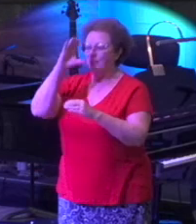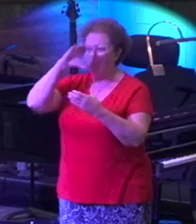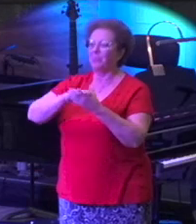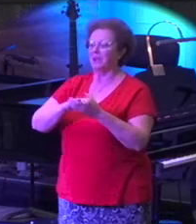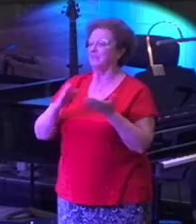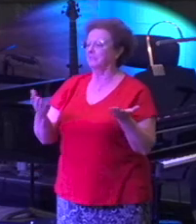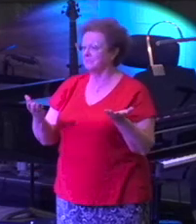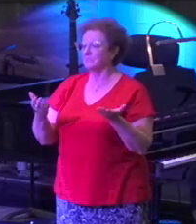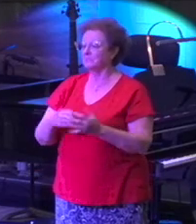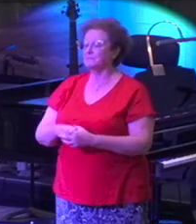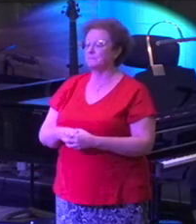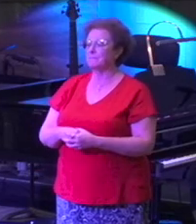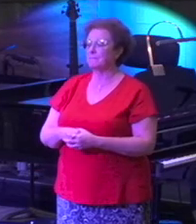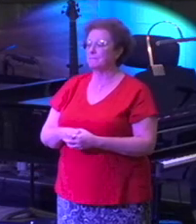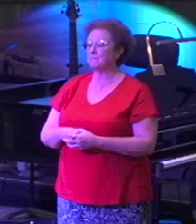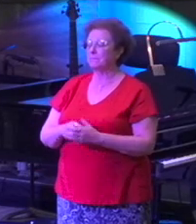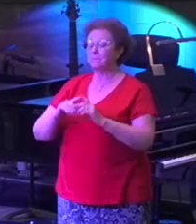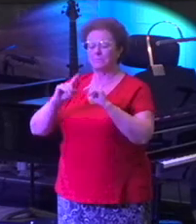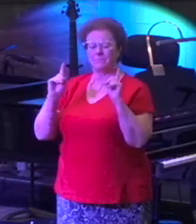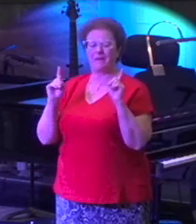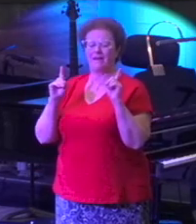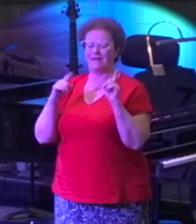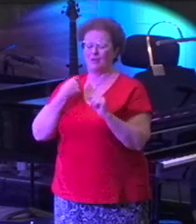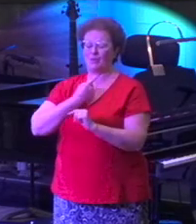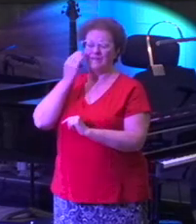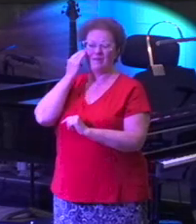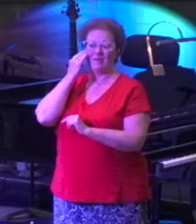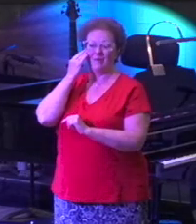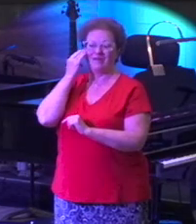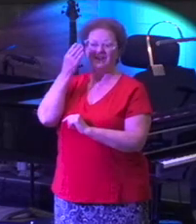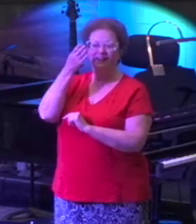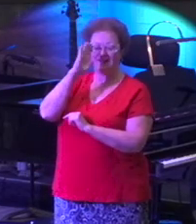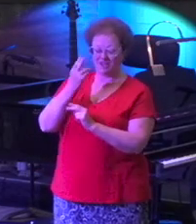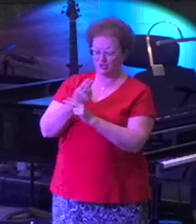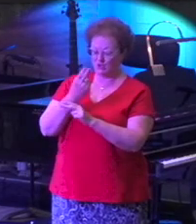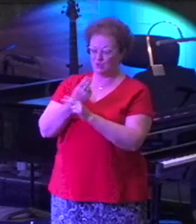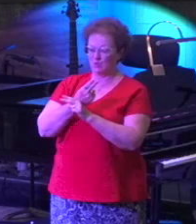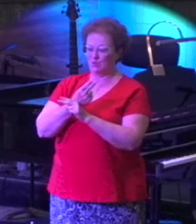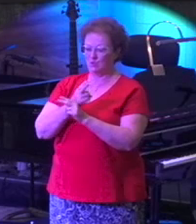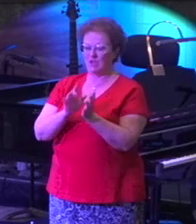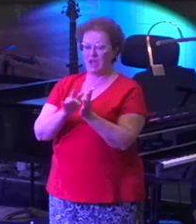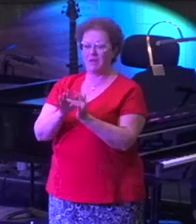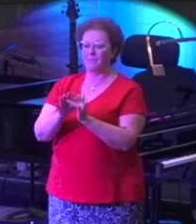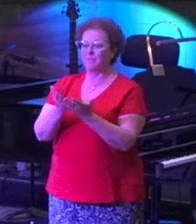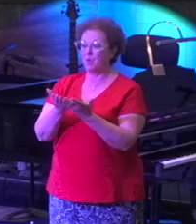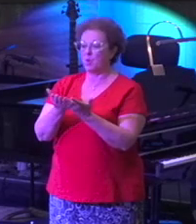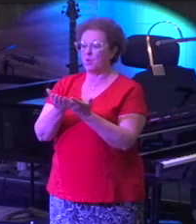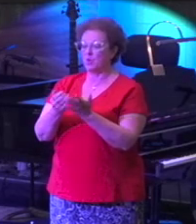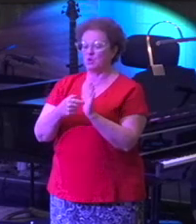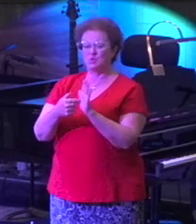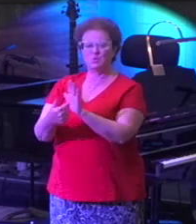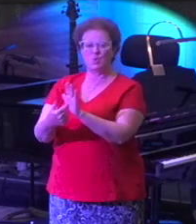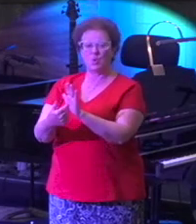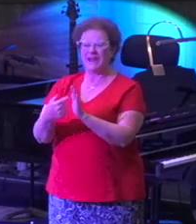as a set of circumstances. But we know that our God uses an impossible way to show us